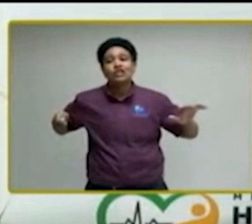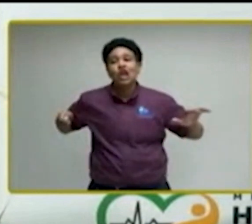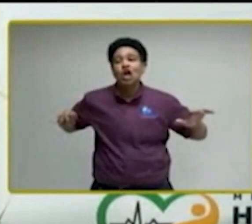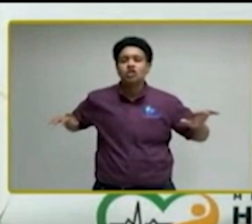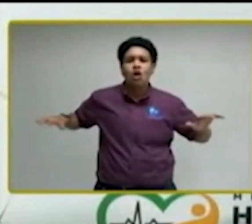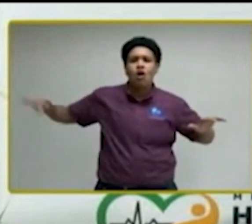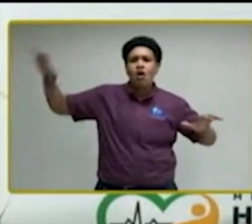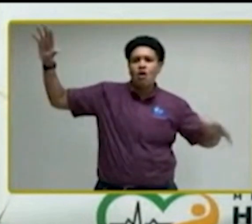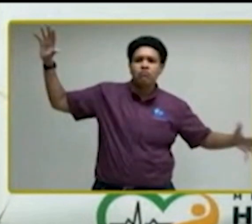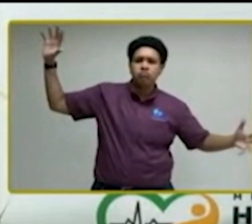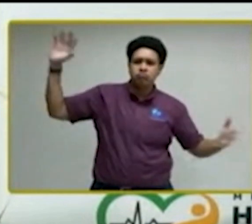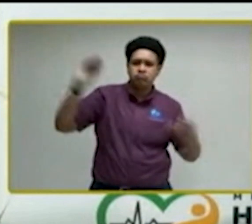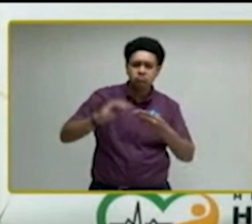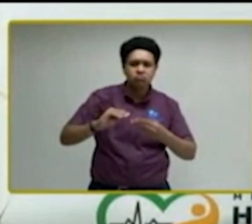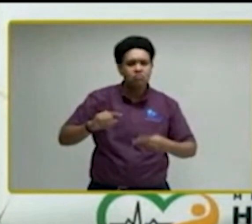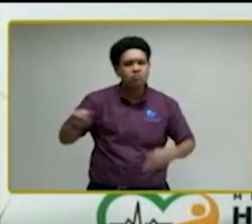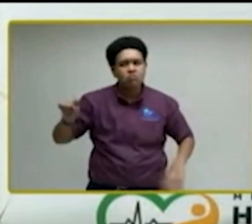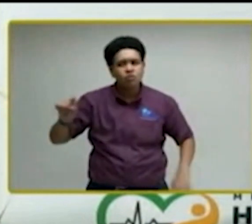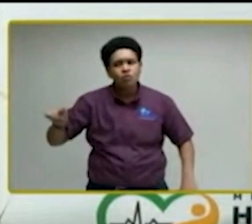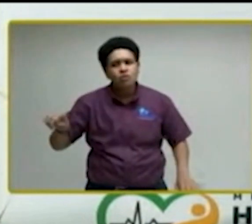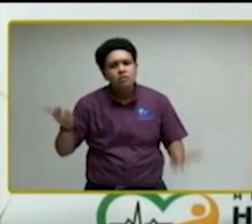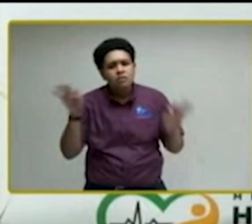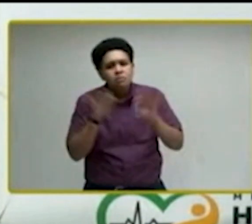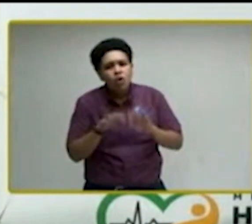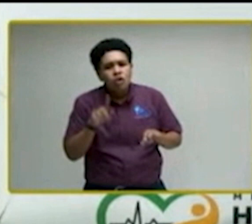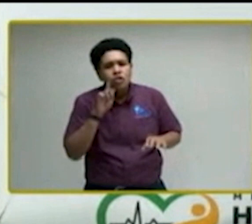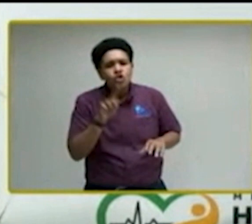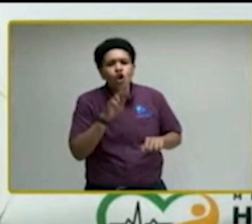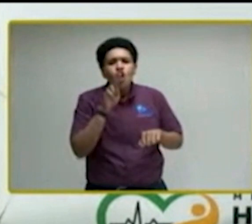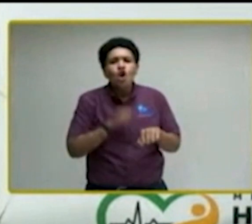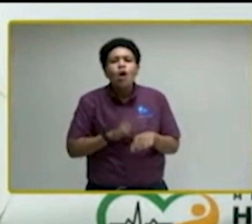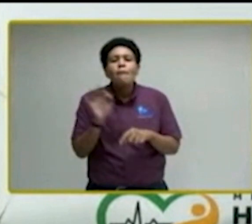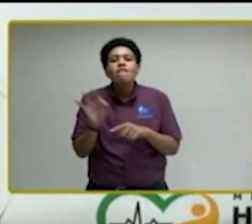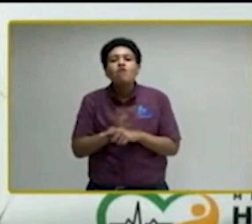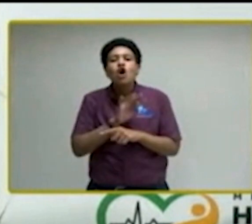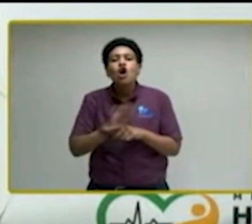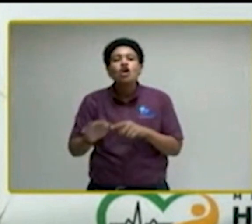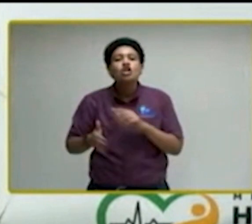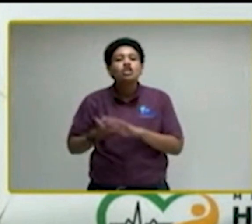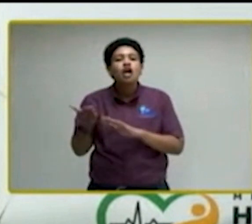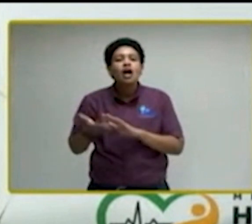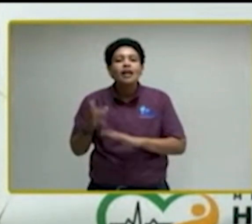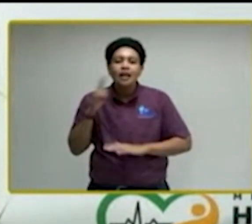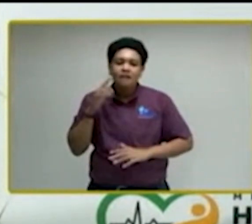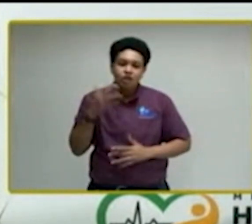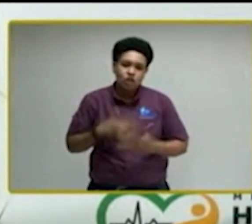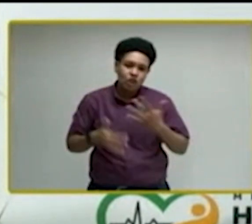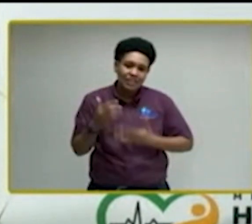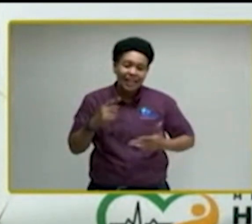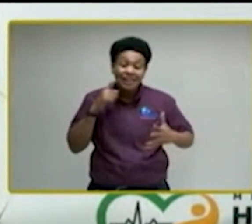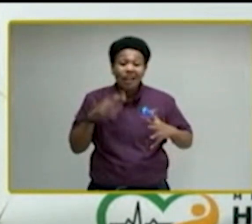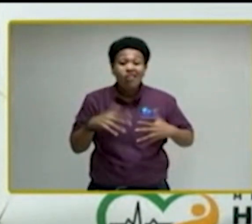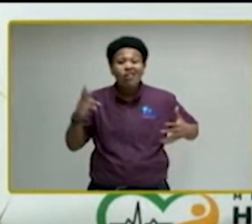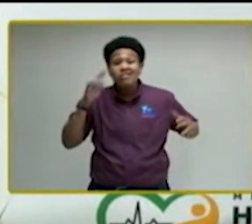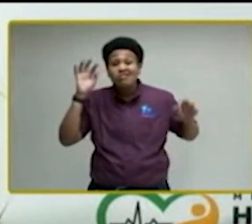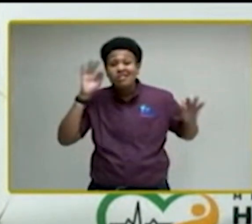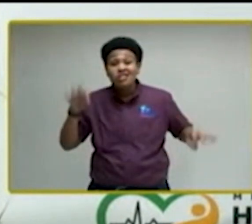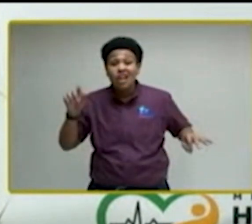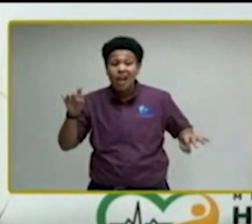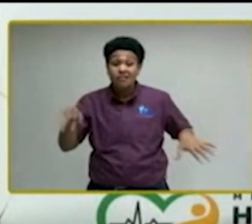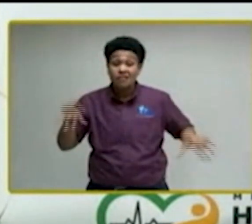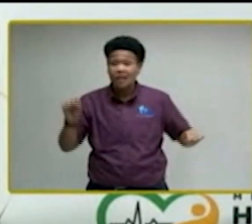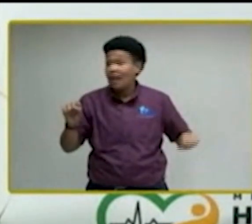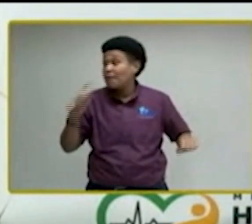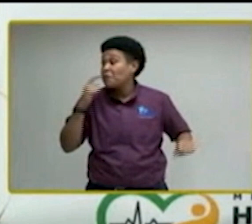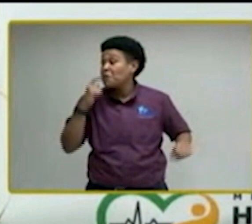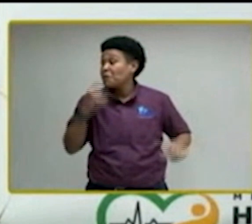process. That they are important to the normal functioning of the society. There are a lot of decisions that have to be made that